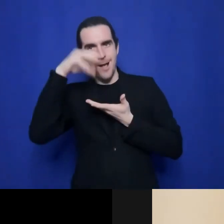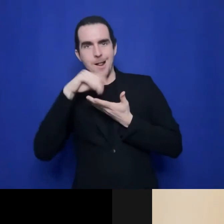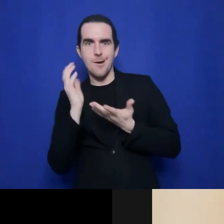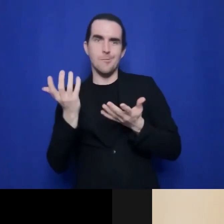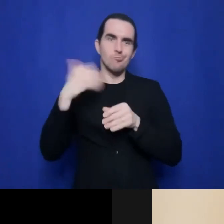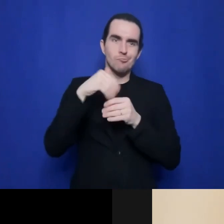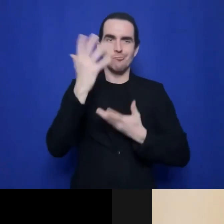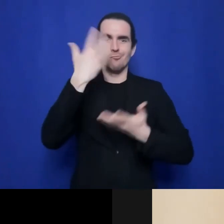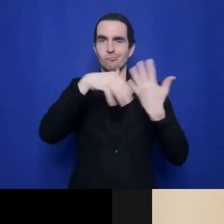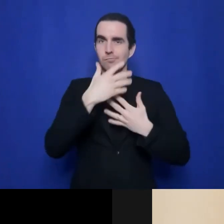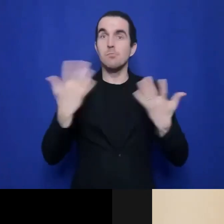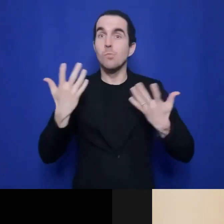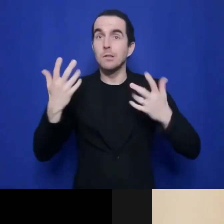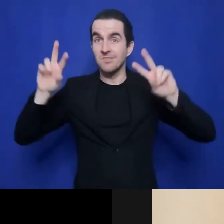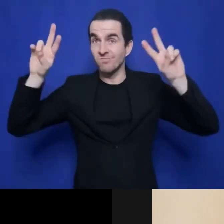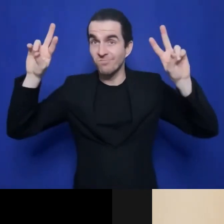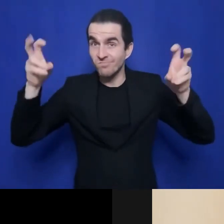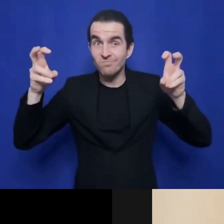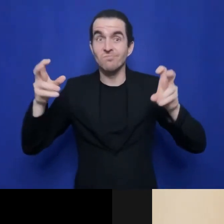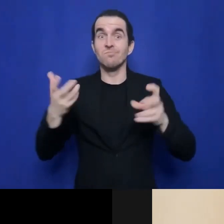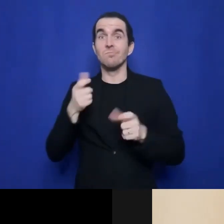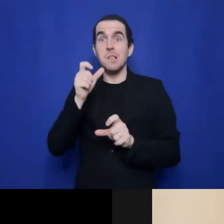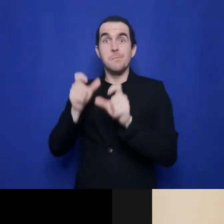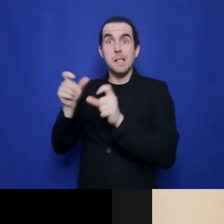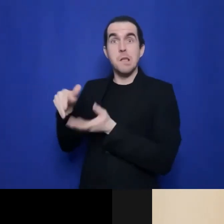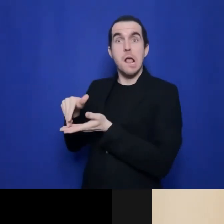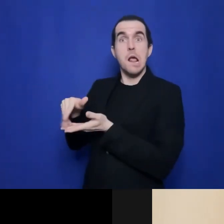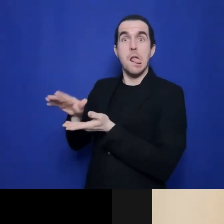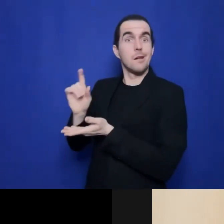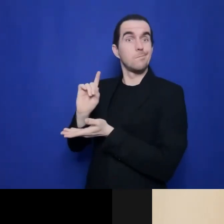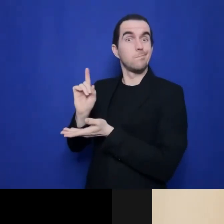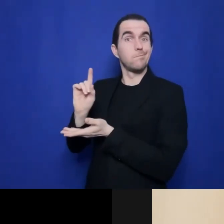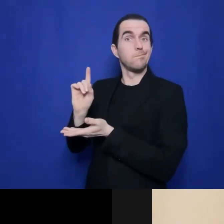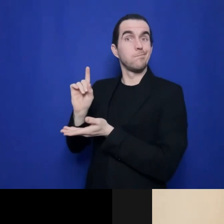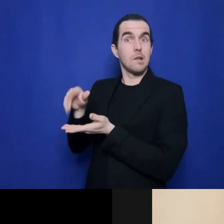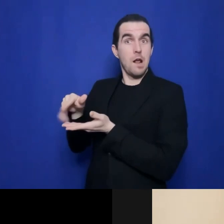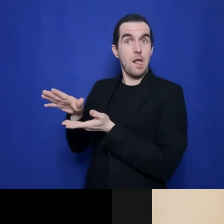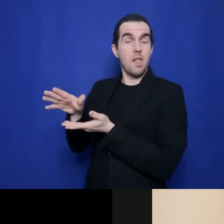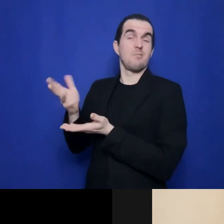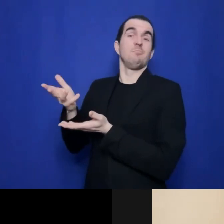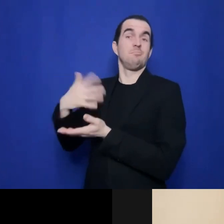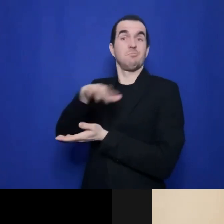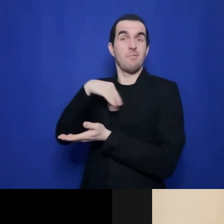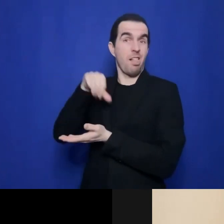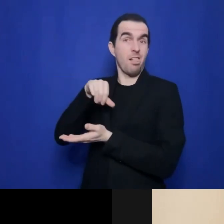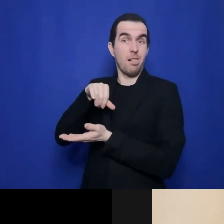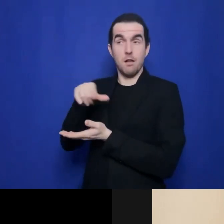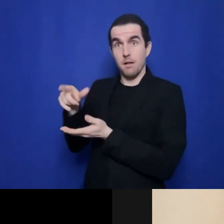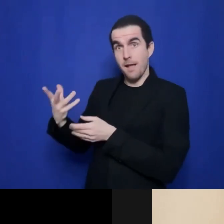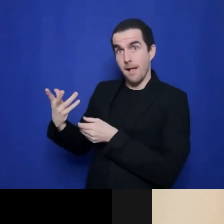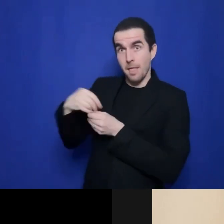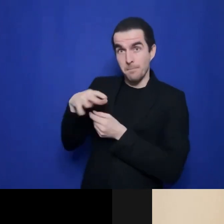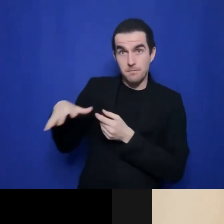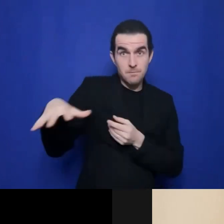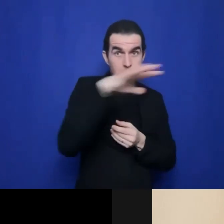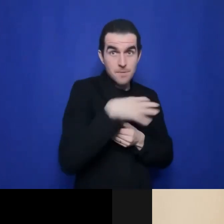Nothing about us without us. We would like to thank you for giving us this space, and